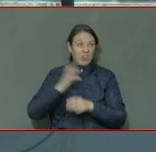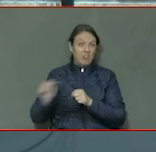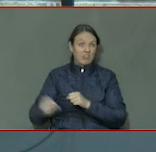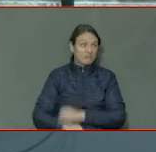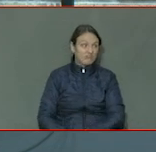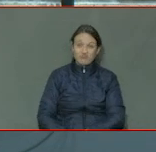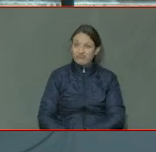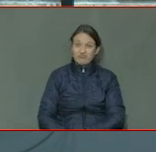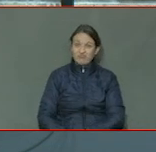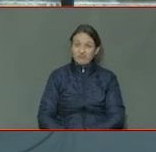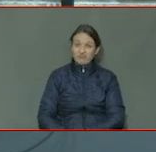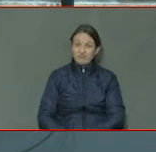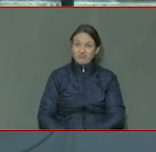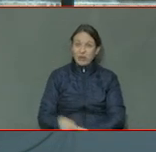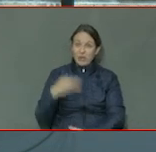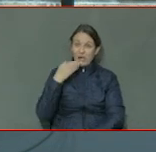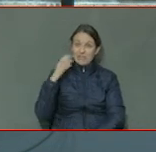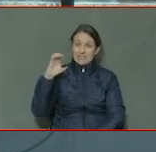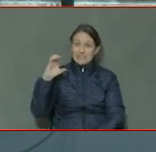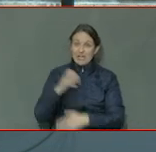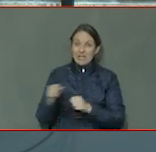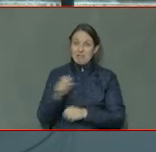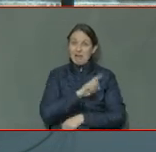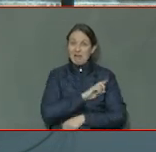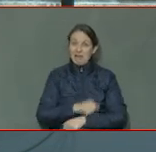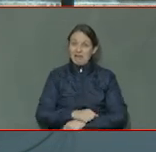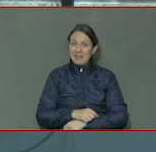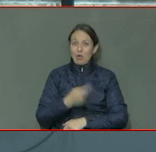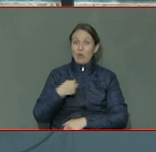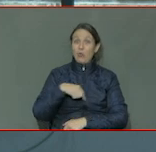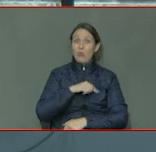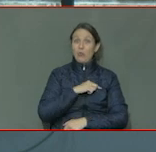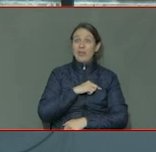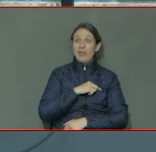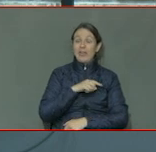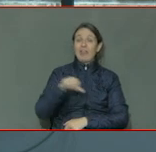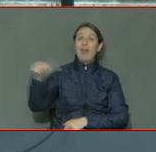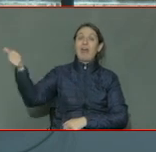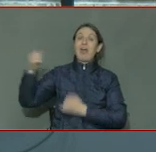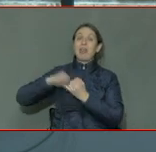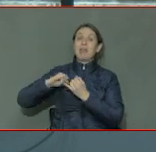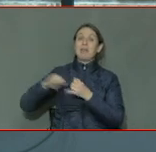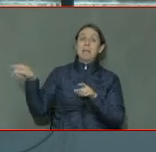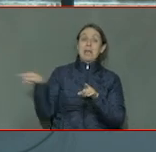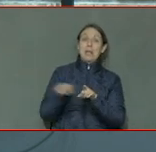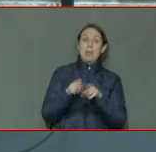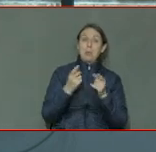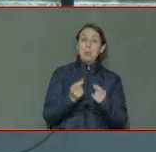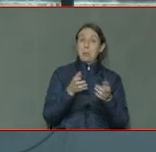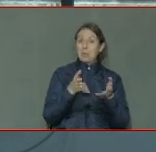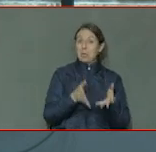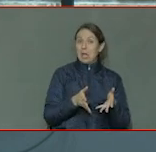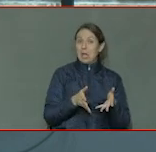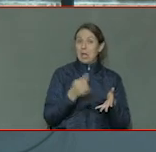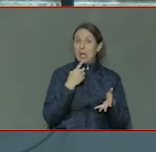Okay. Why is the answer not C? Because we don't like to do what every other subject does, so we don't